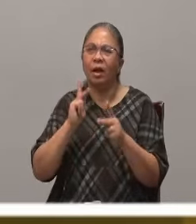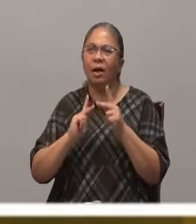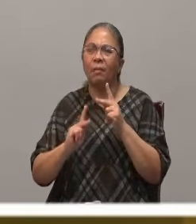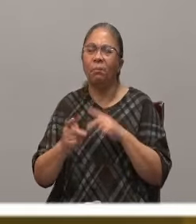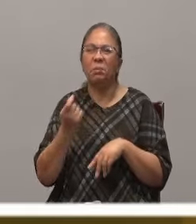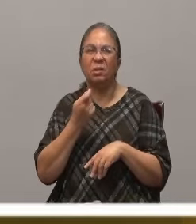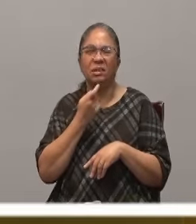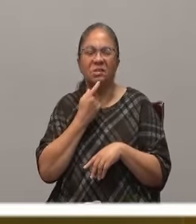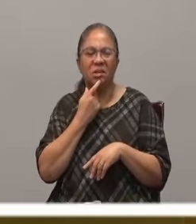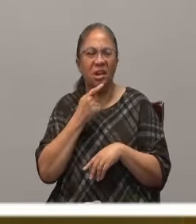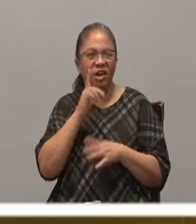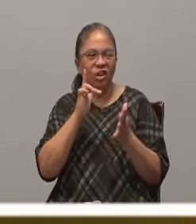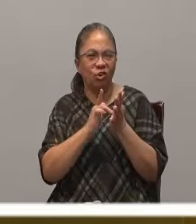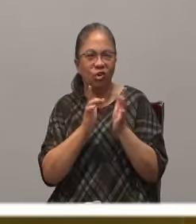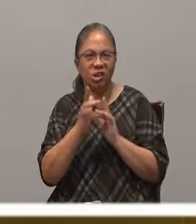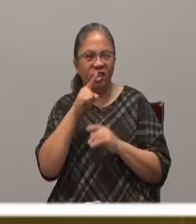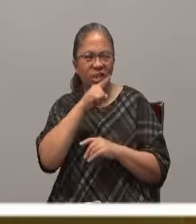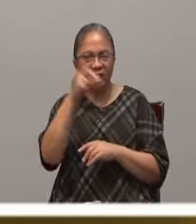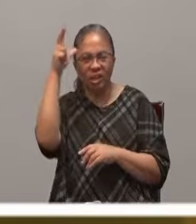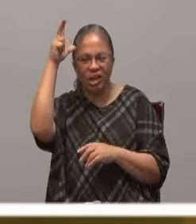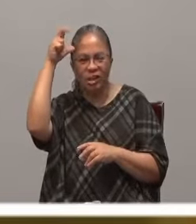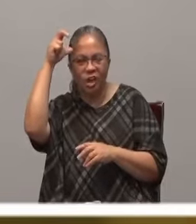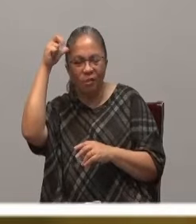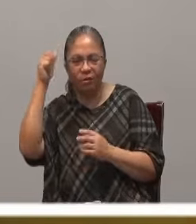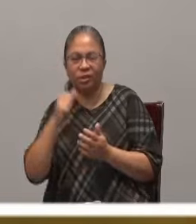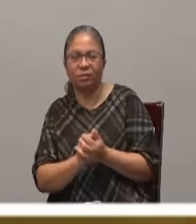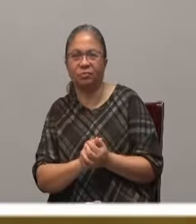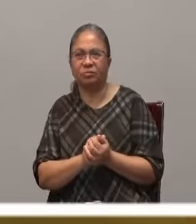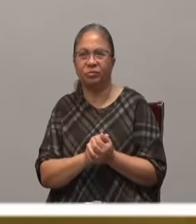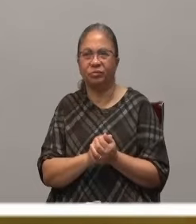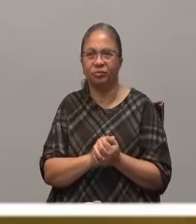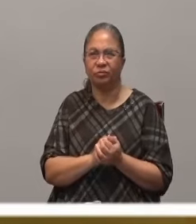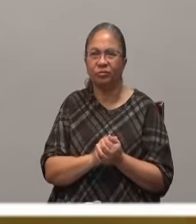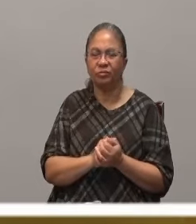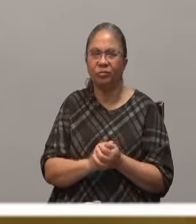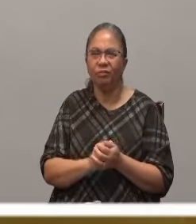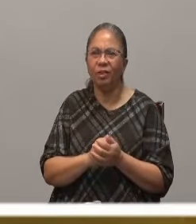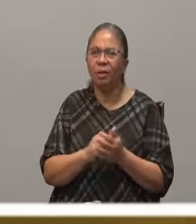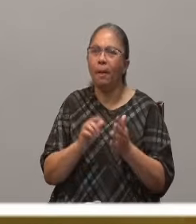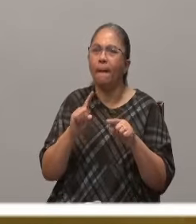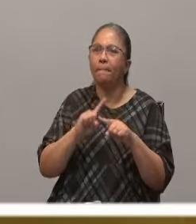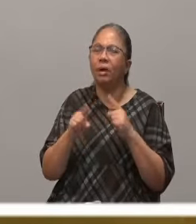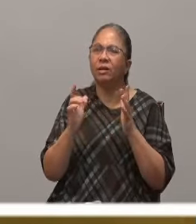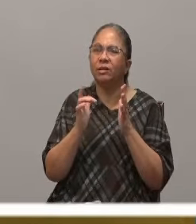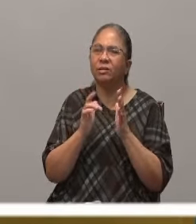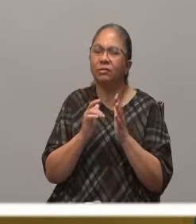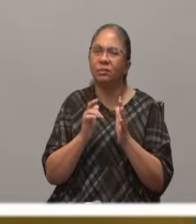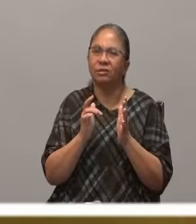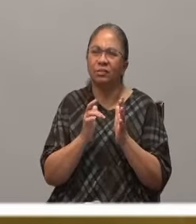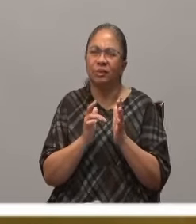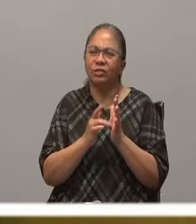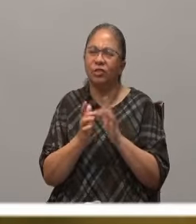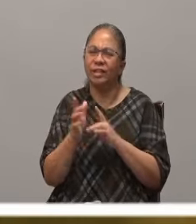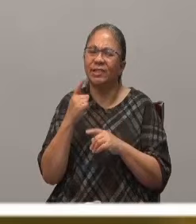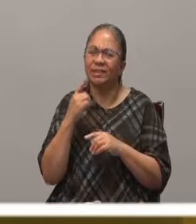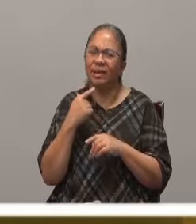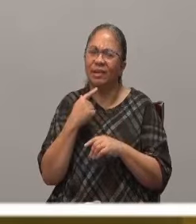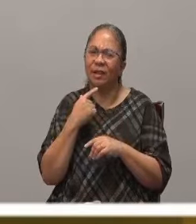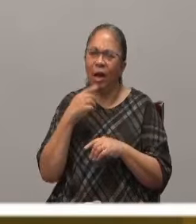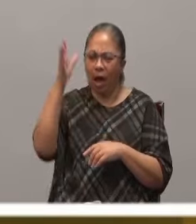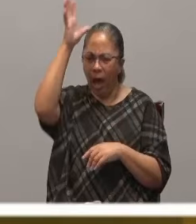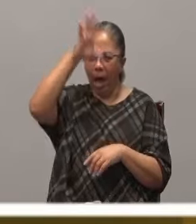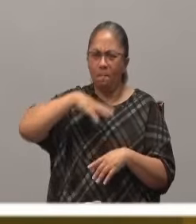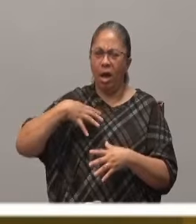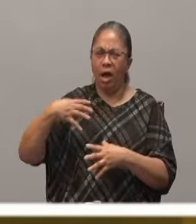a devil and casting out evil by the devil. And he says, no one can burgle a strong man's house unless he